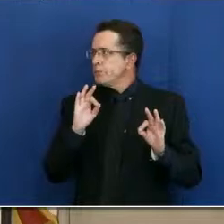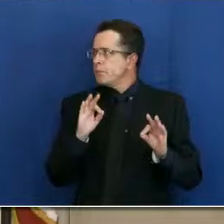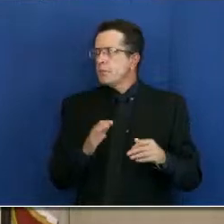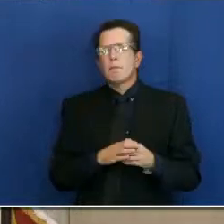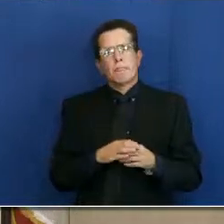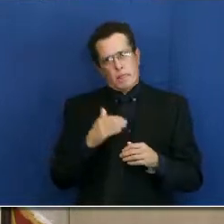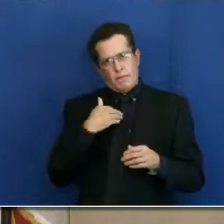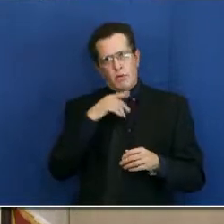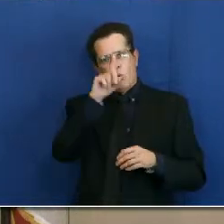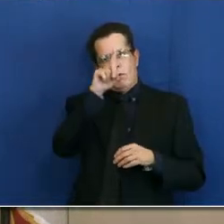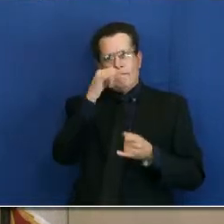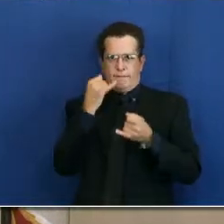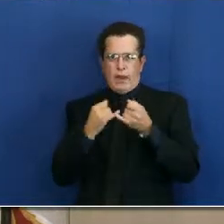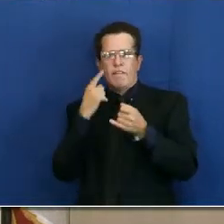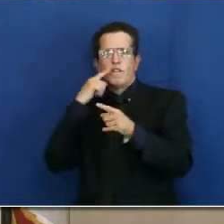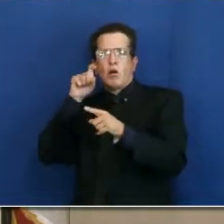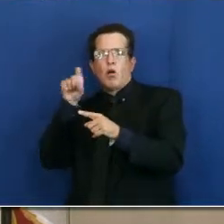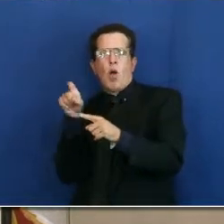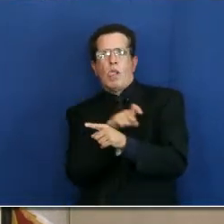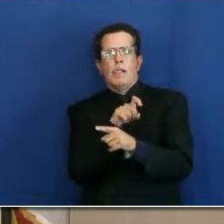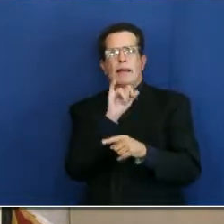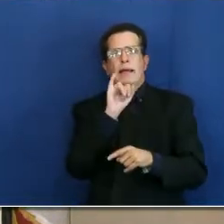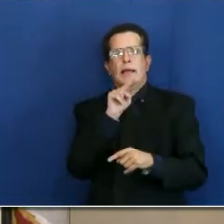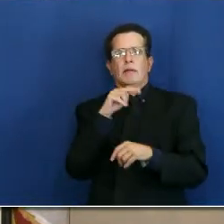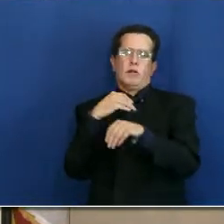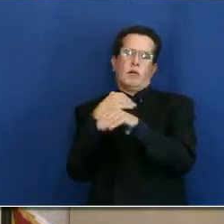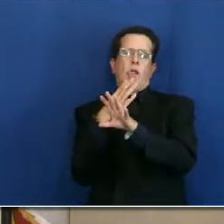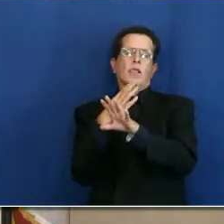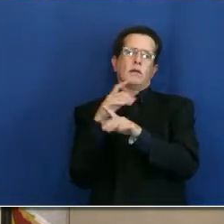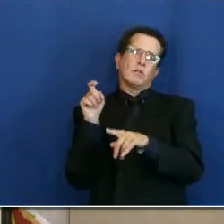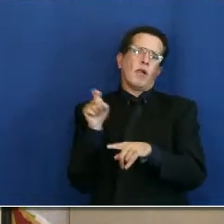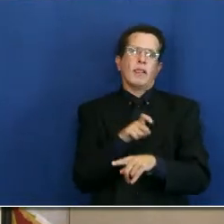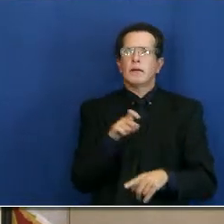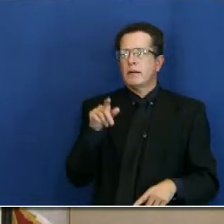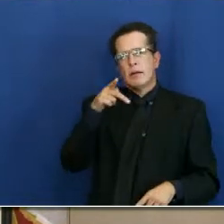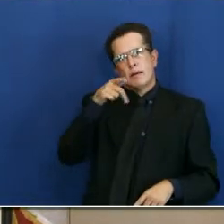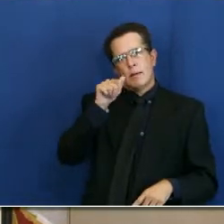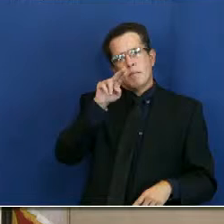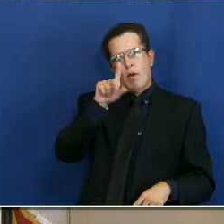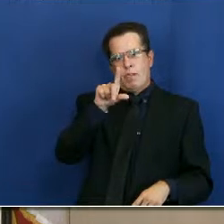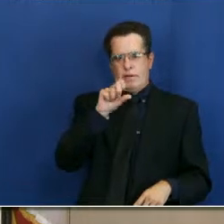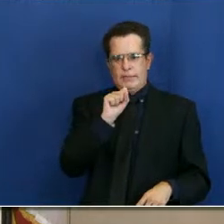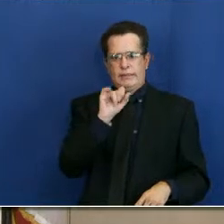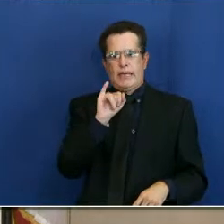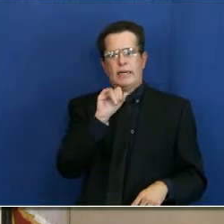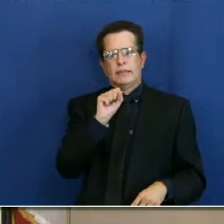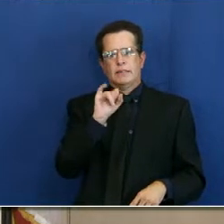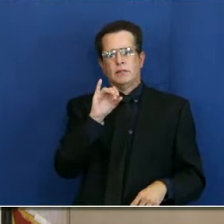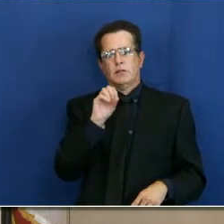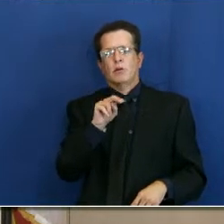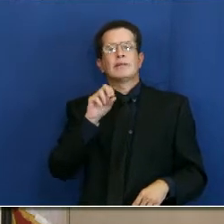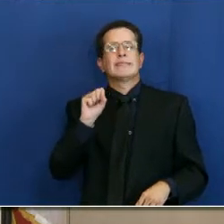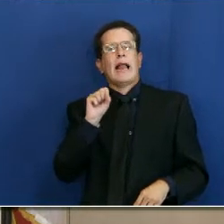We have one final call-in question. Paul Sisson, the San Diego Union Tribune.